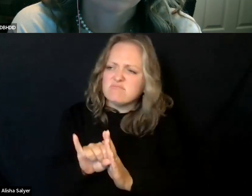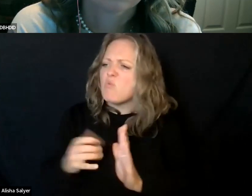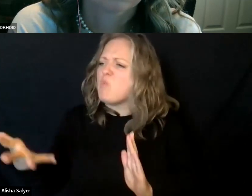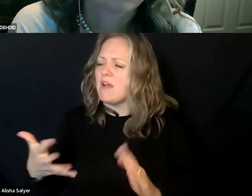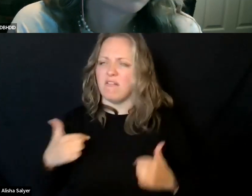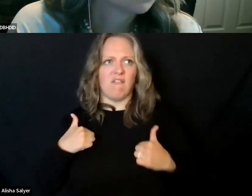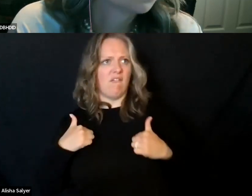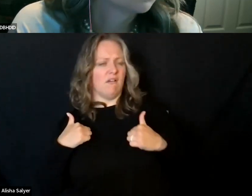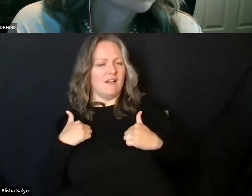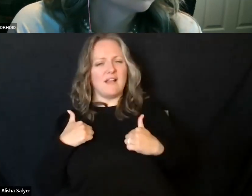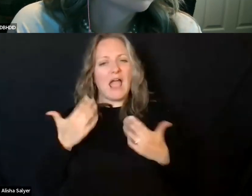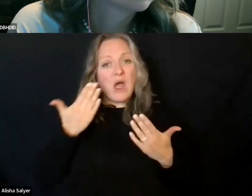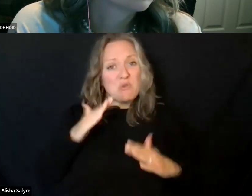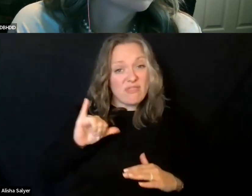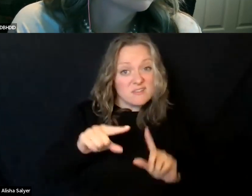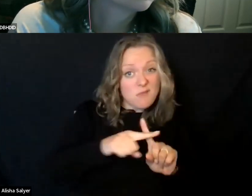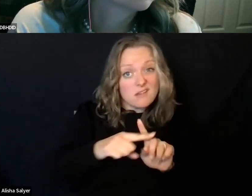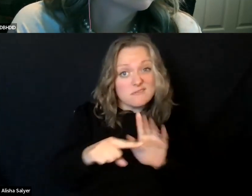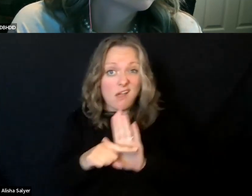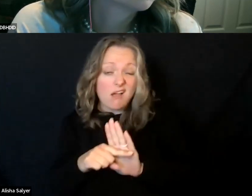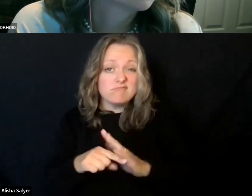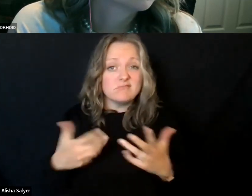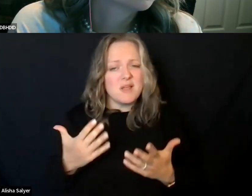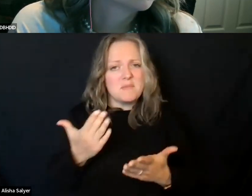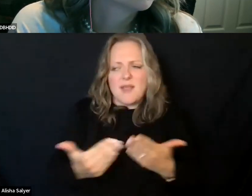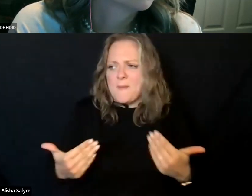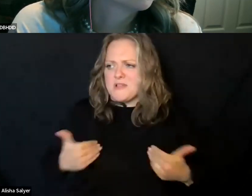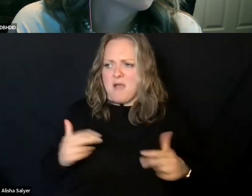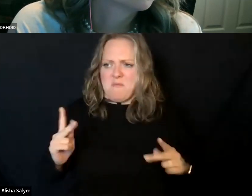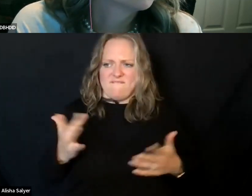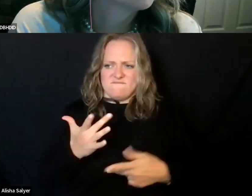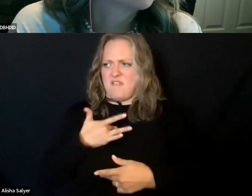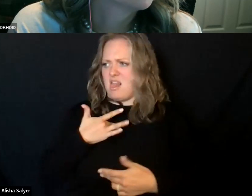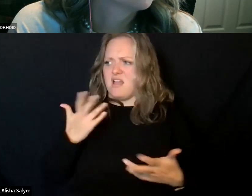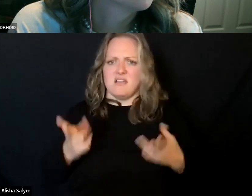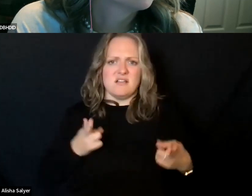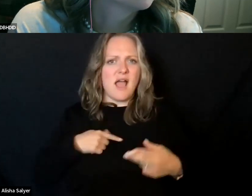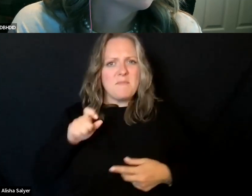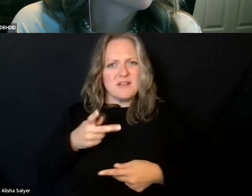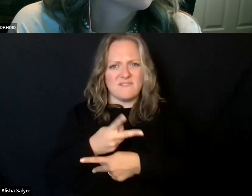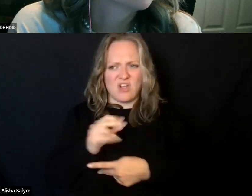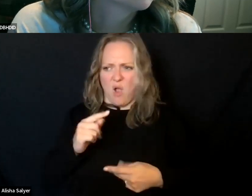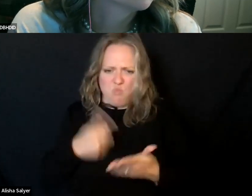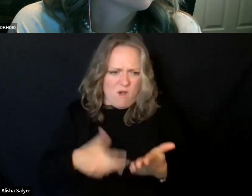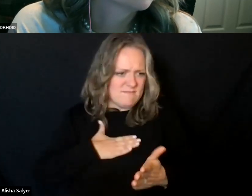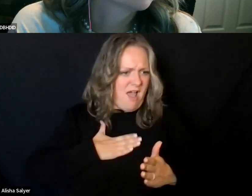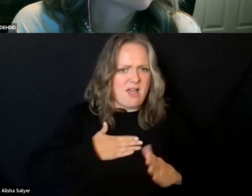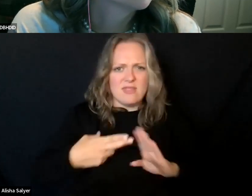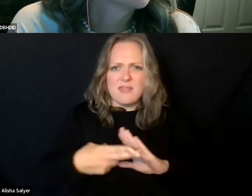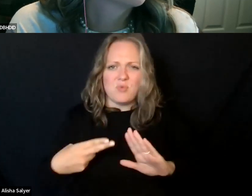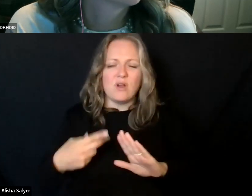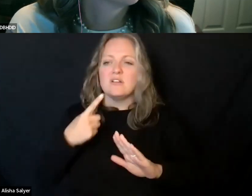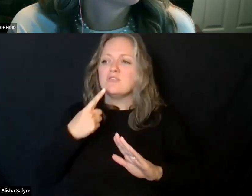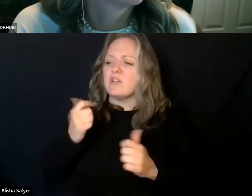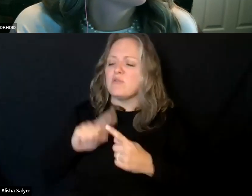bad or good, but I do feel like I've seen some youth that they just feel like they have to have labels. And so we just work on, hey, don't worry about the